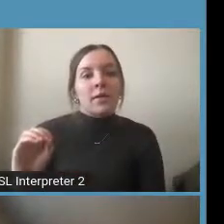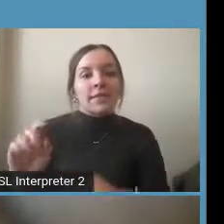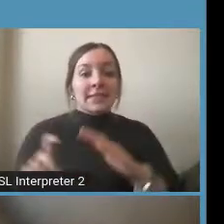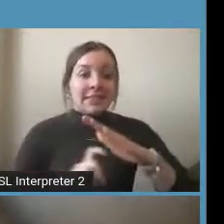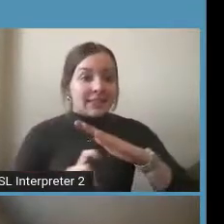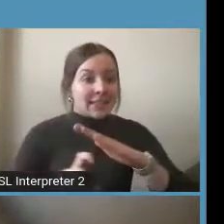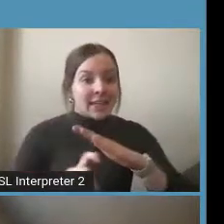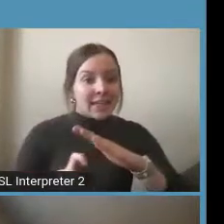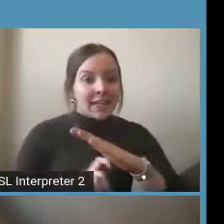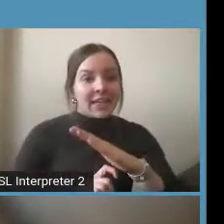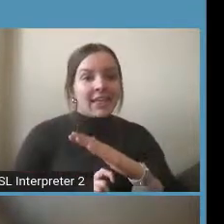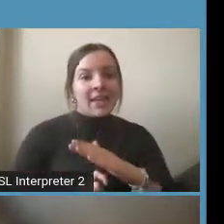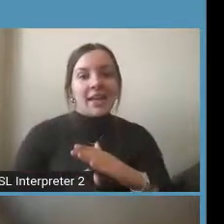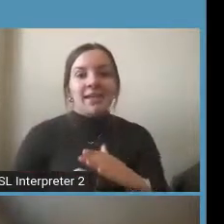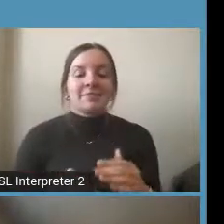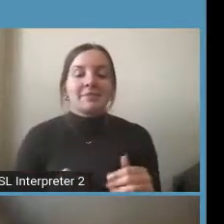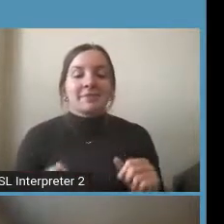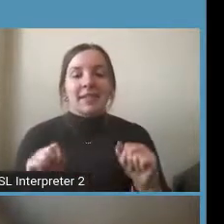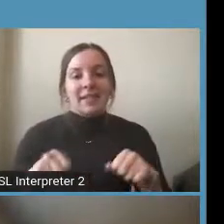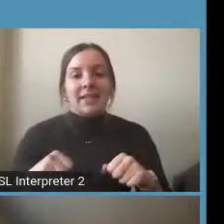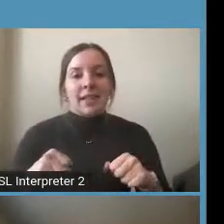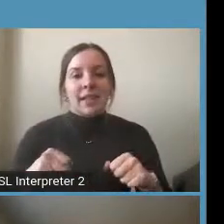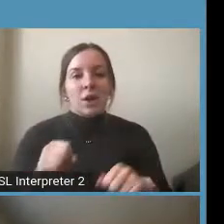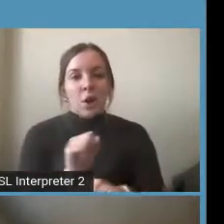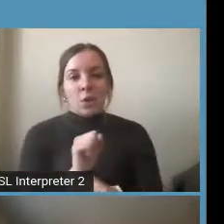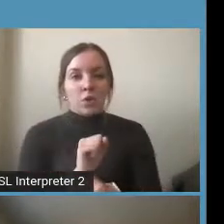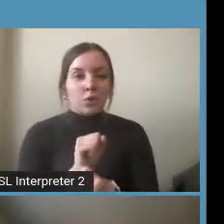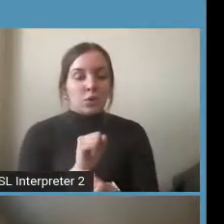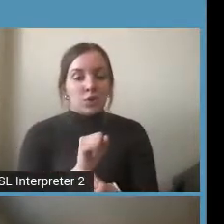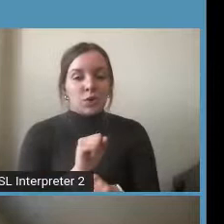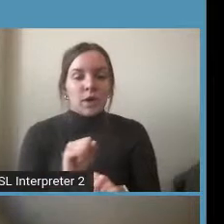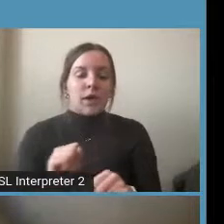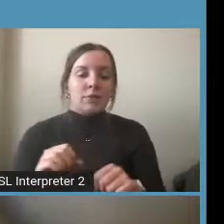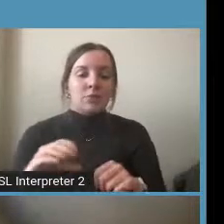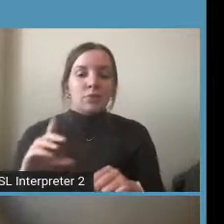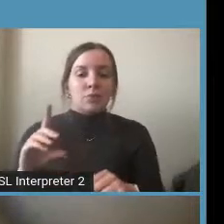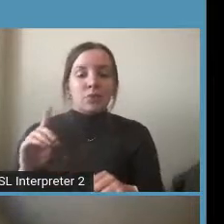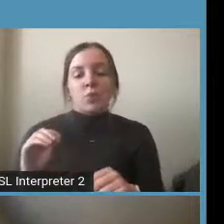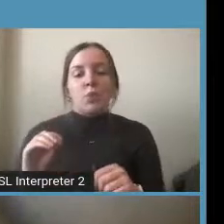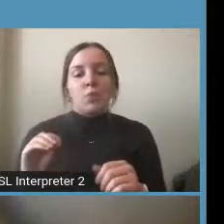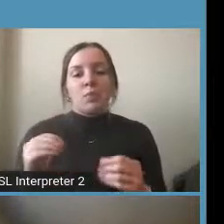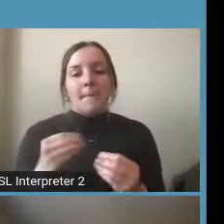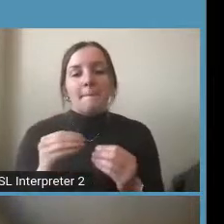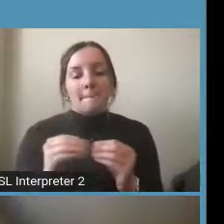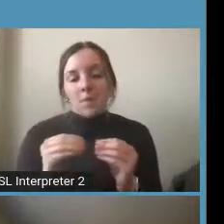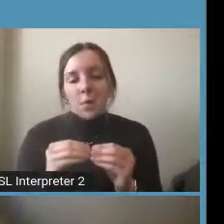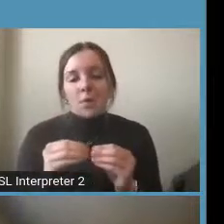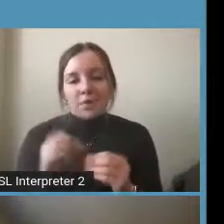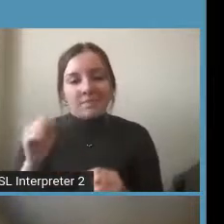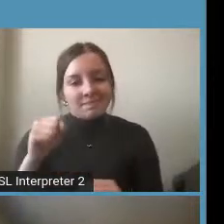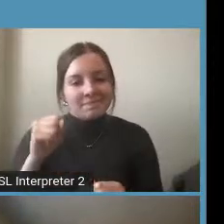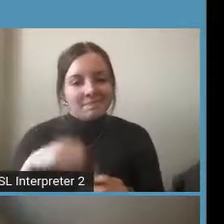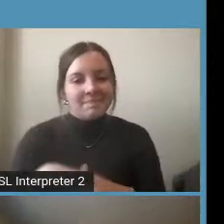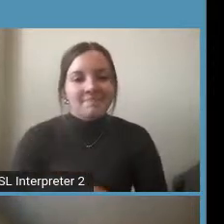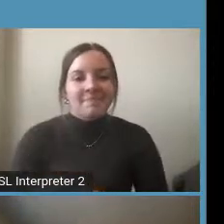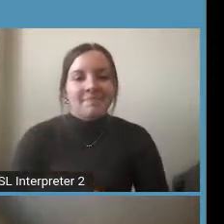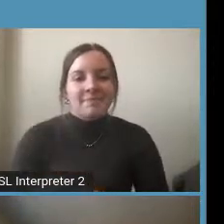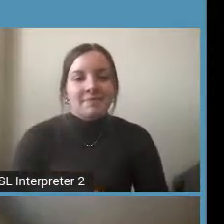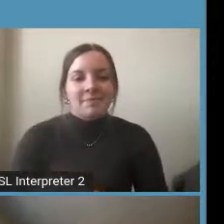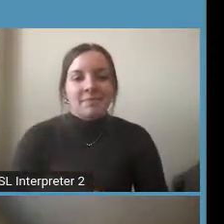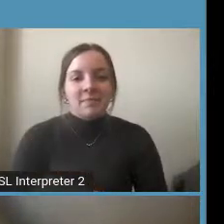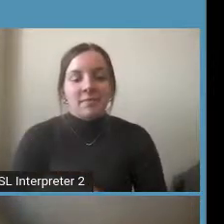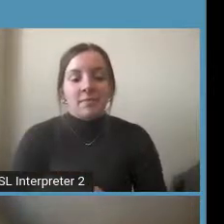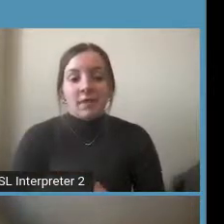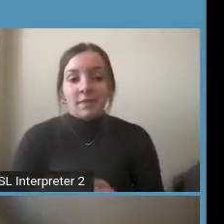doesn't mean everything's easy. There's still things that are very hard and have to be done right or else it doesn't work. But many things that were impossible